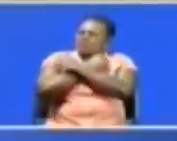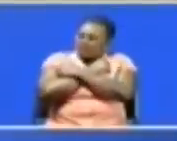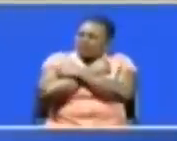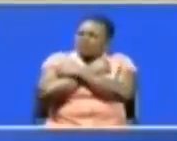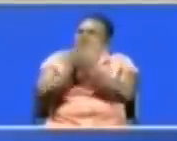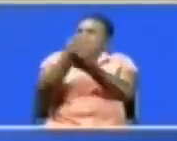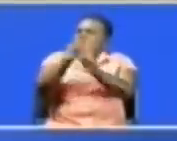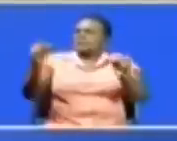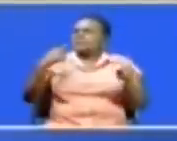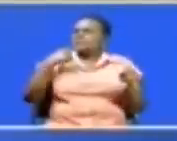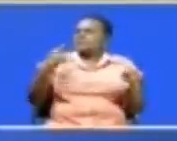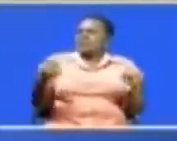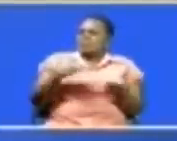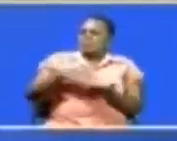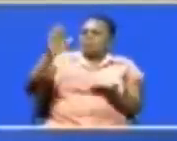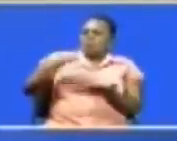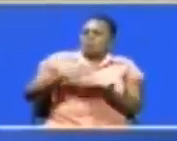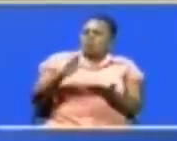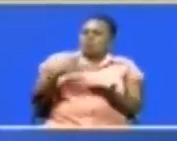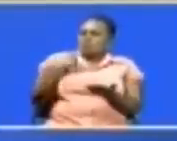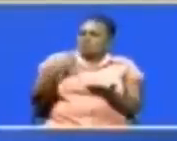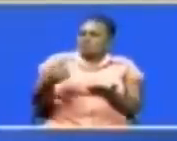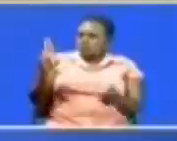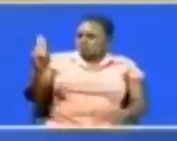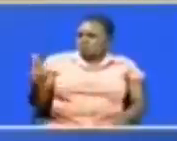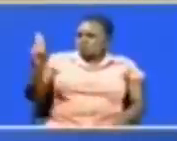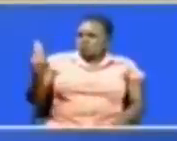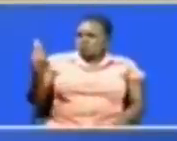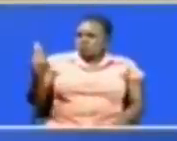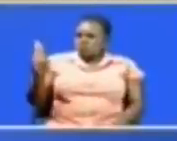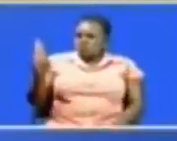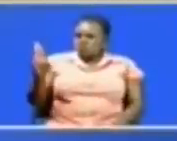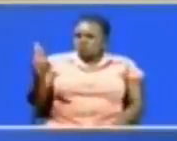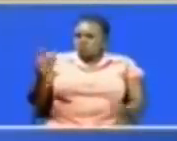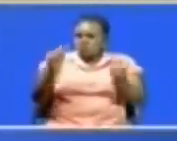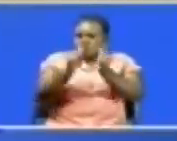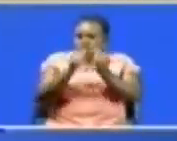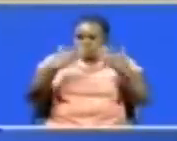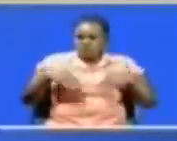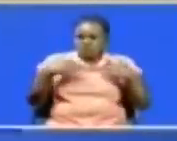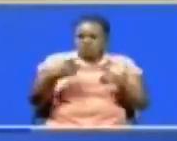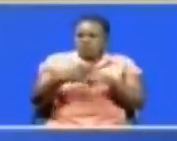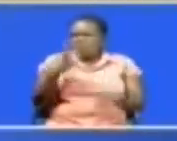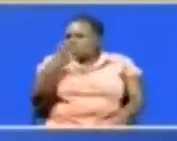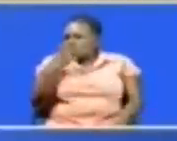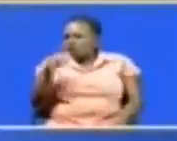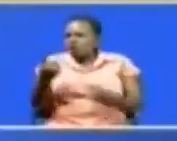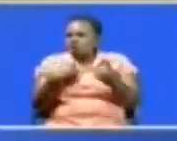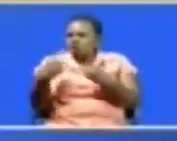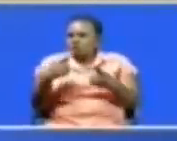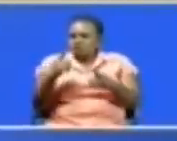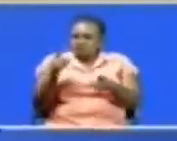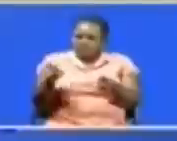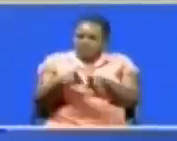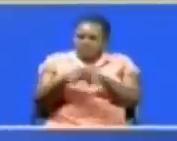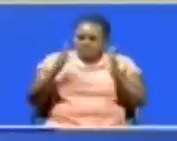has expressed, because more and more you can tell that Uhuru is now hanging out with people from ODM, because he's speaking like a person from